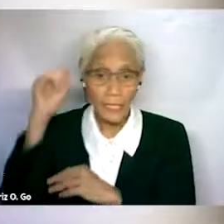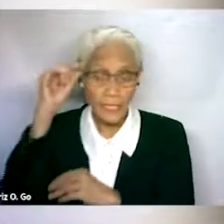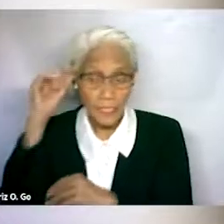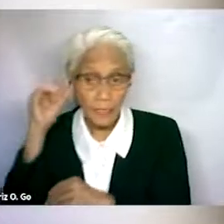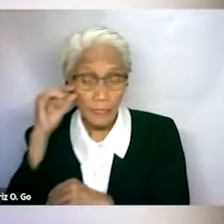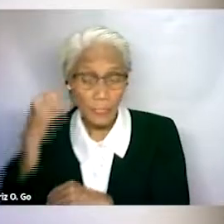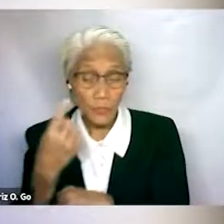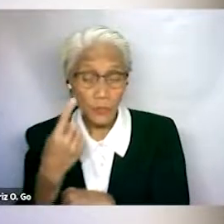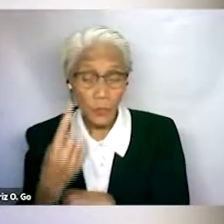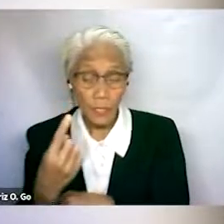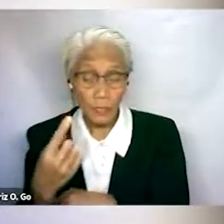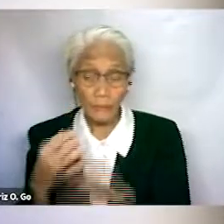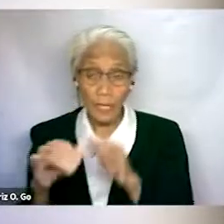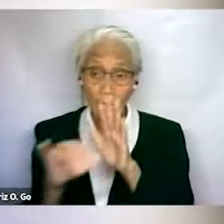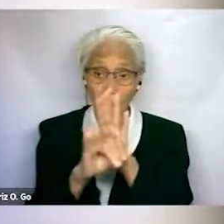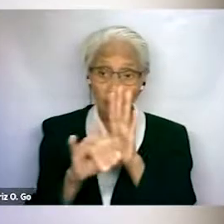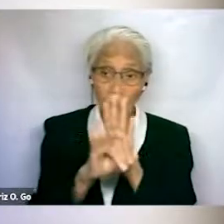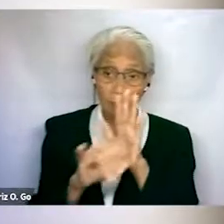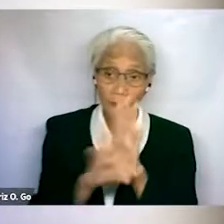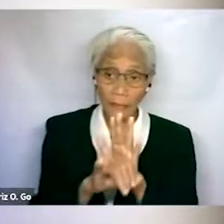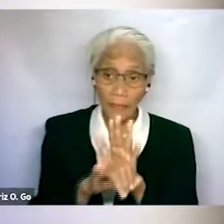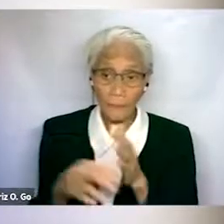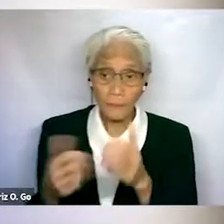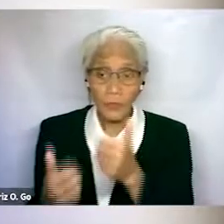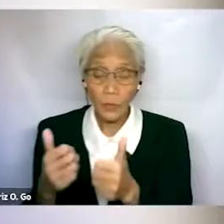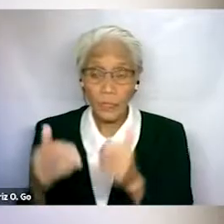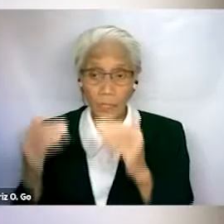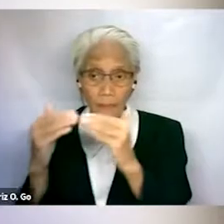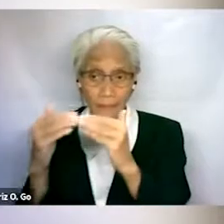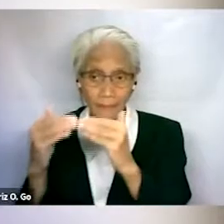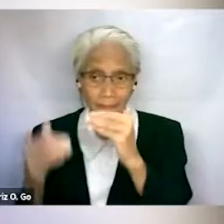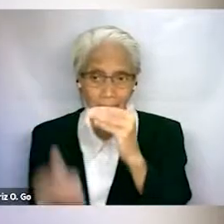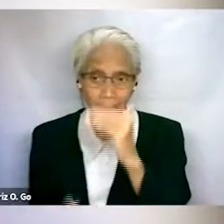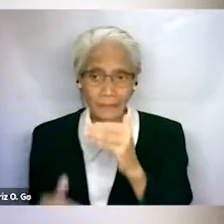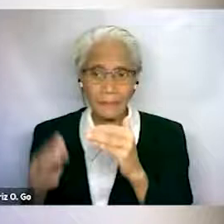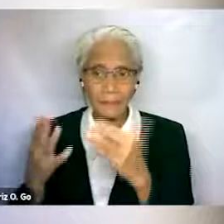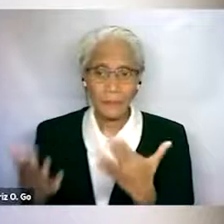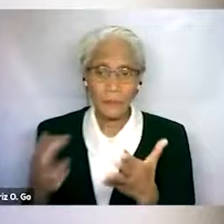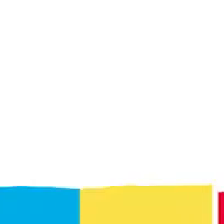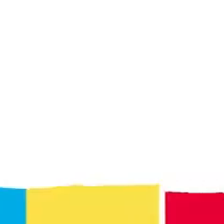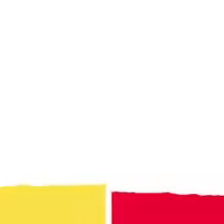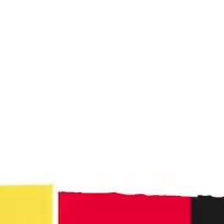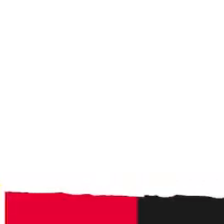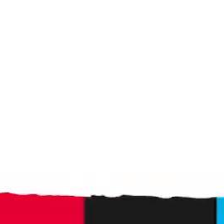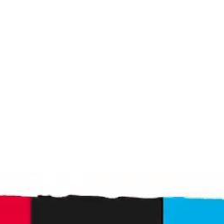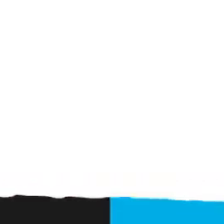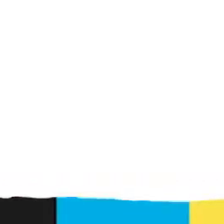or the CRC. So I think that's it. So thank you.